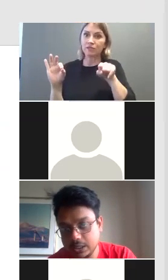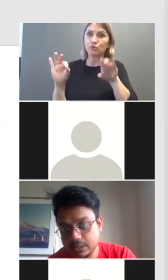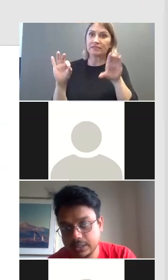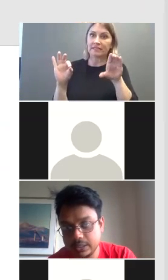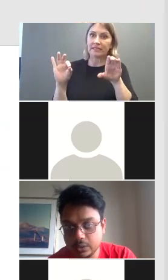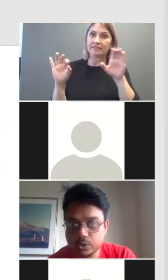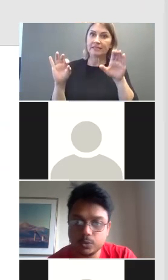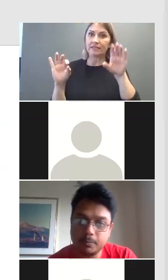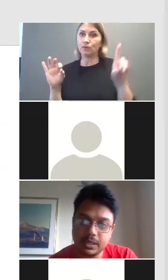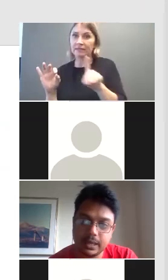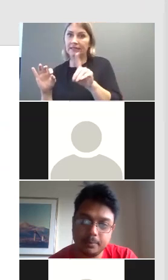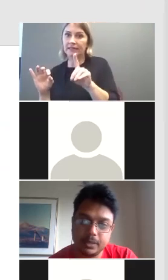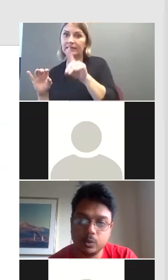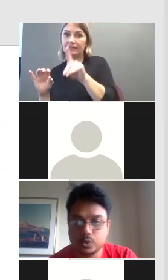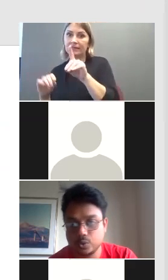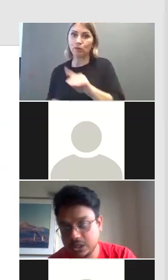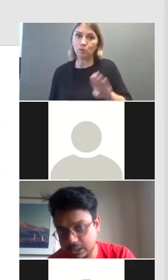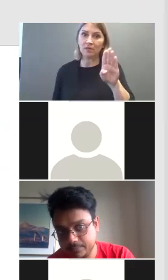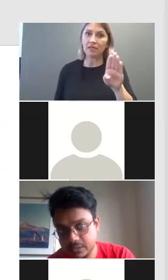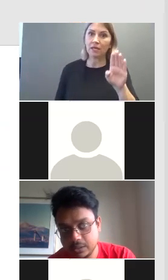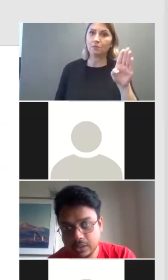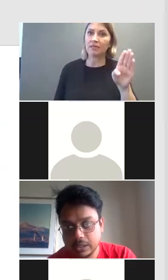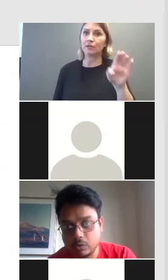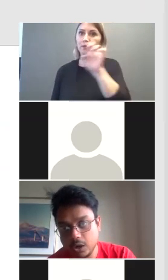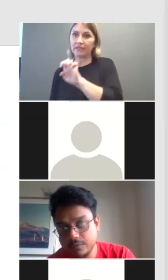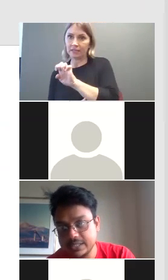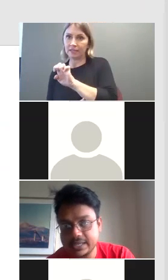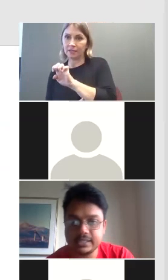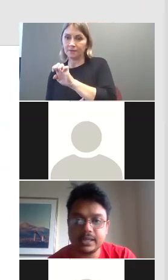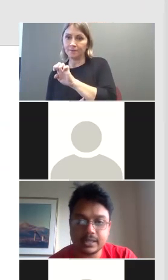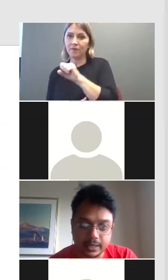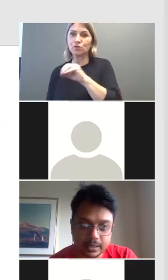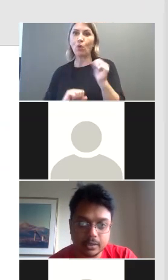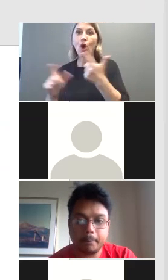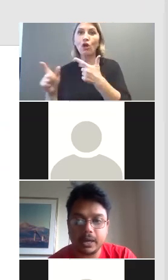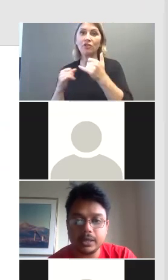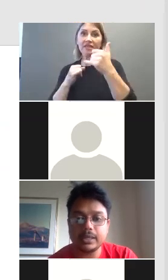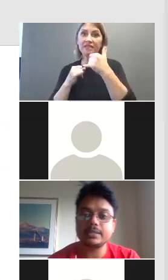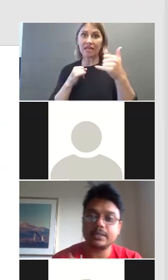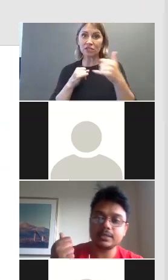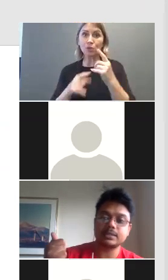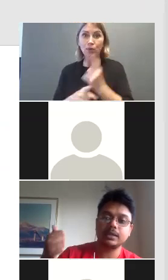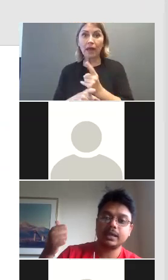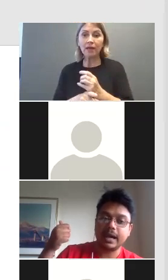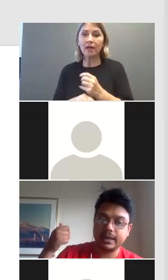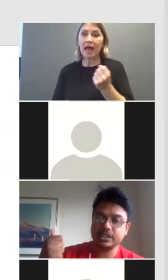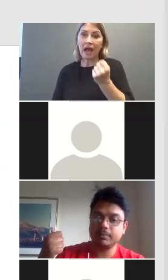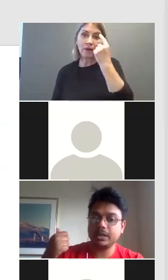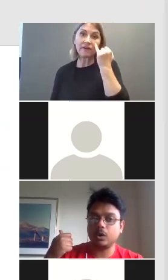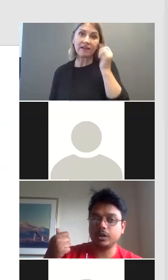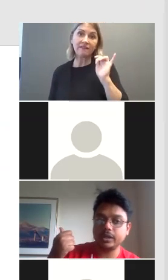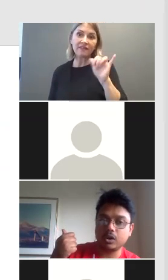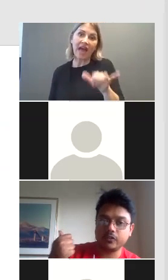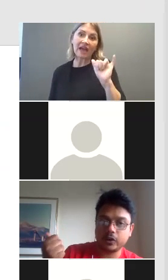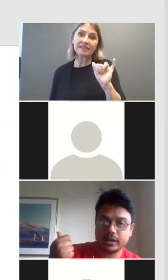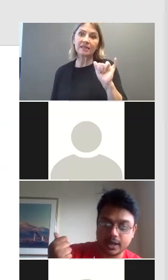to D, then D goes to B, and B goes to E. Now, all of these edges are correct, but is this a